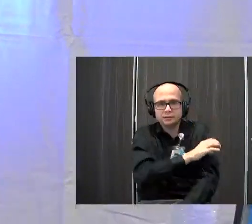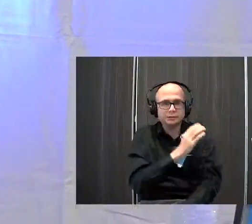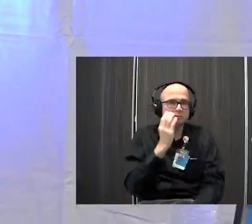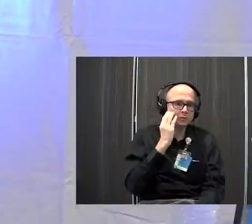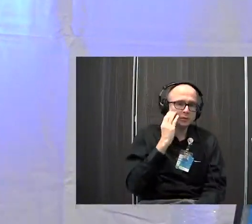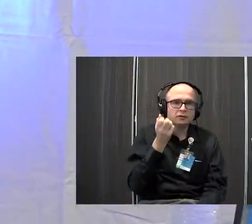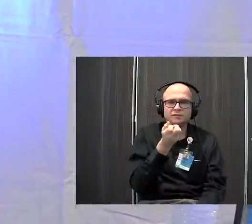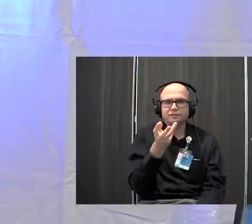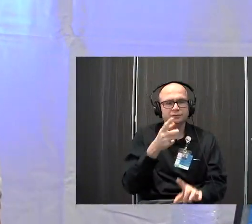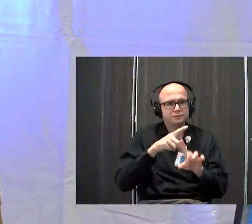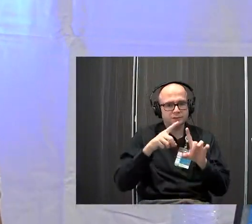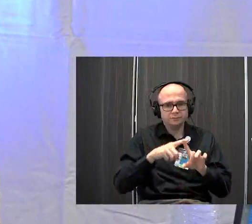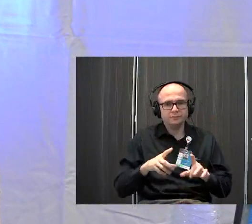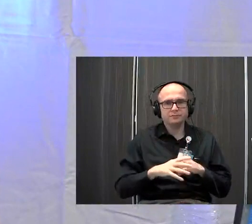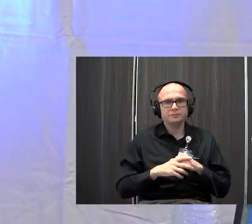and there are a couple different ones,